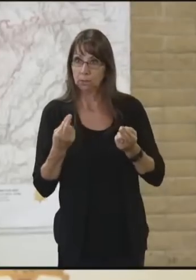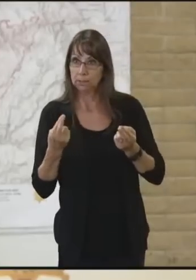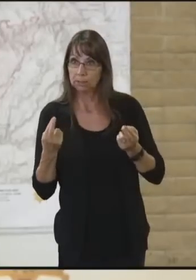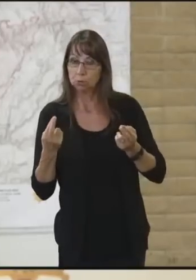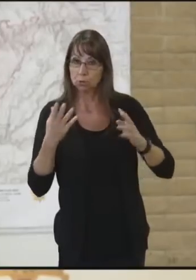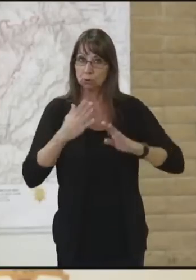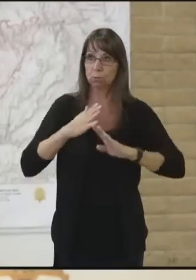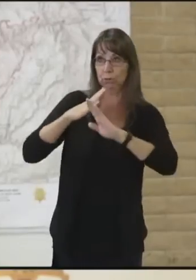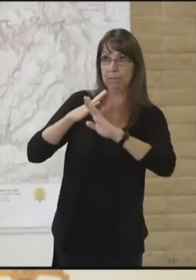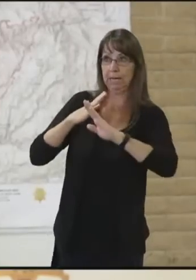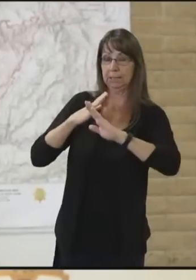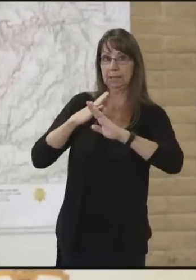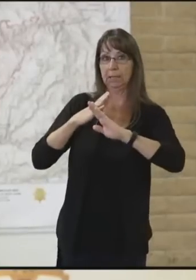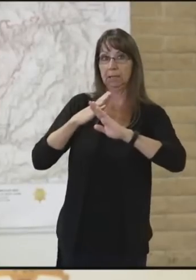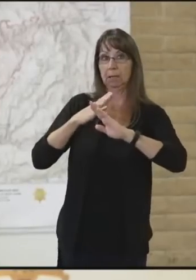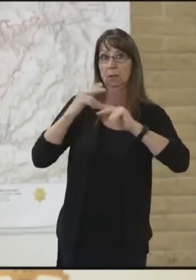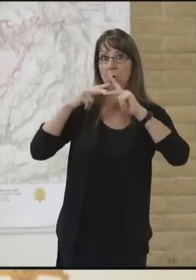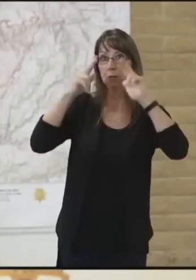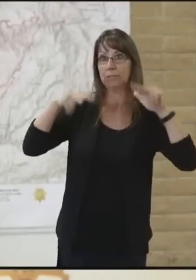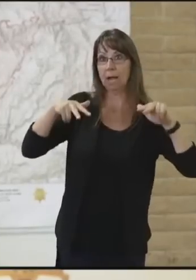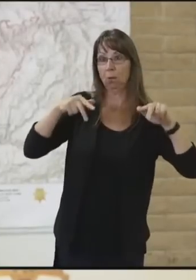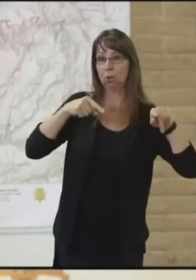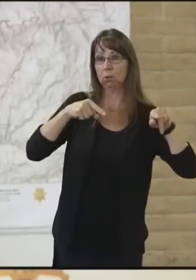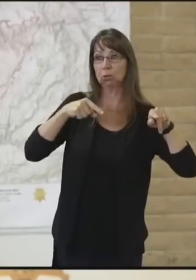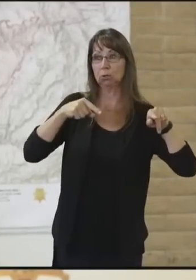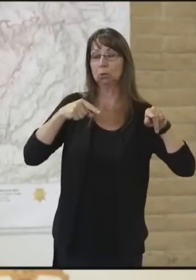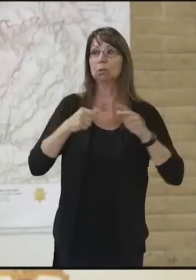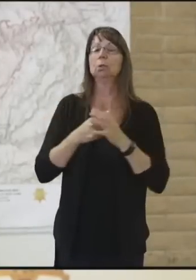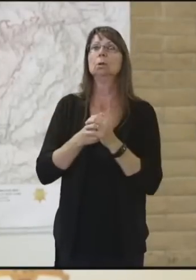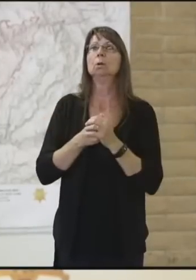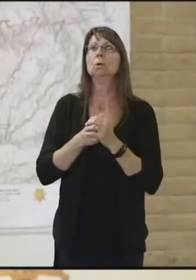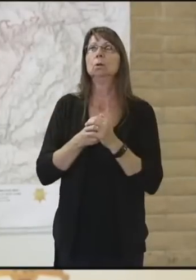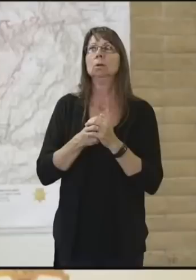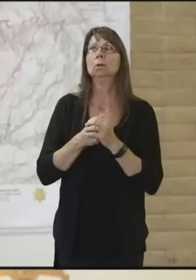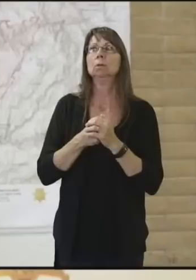protection on those towers, and we are